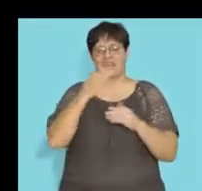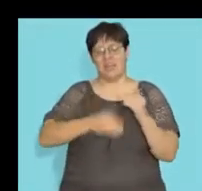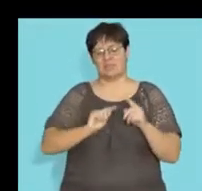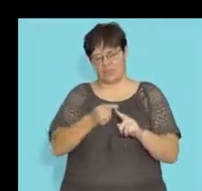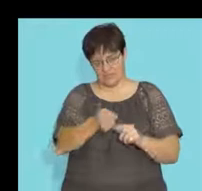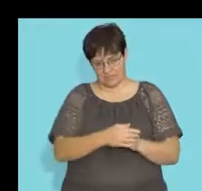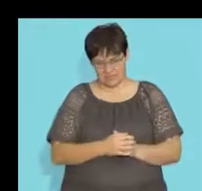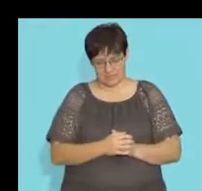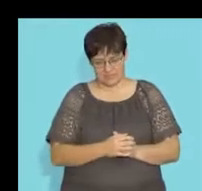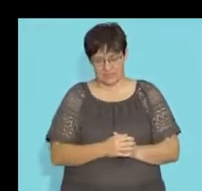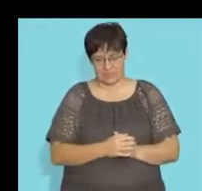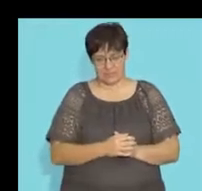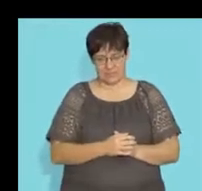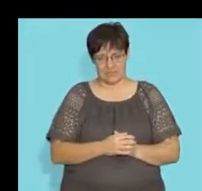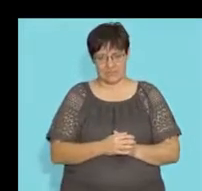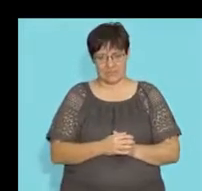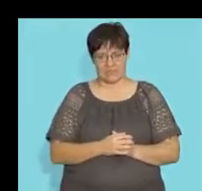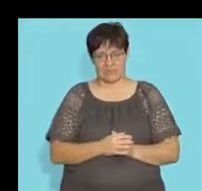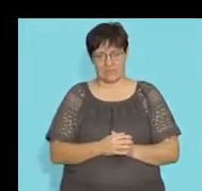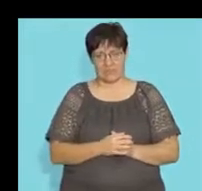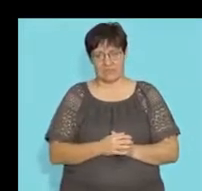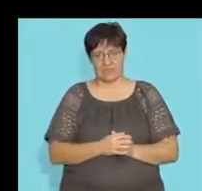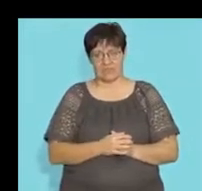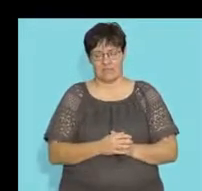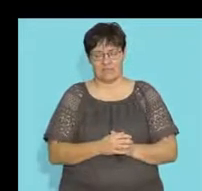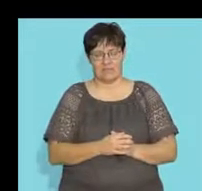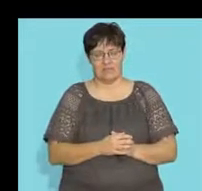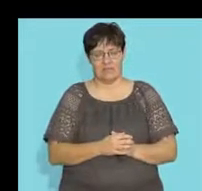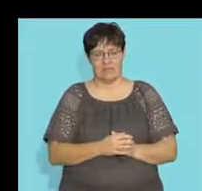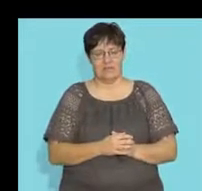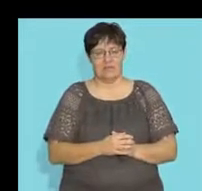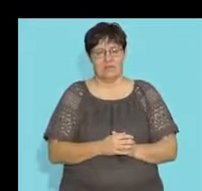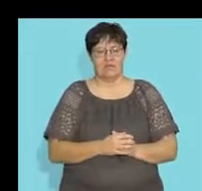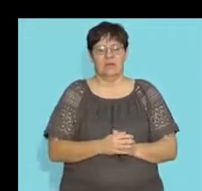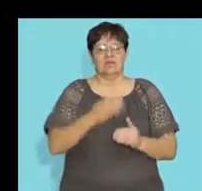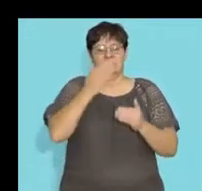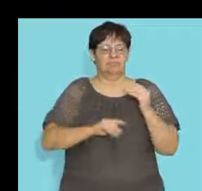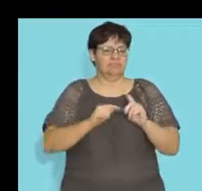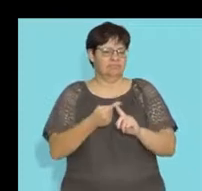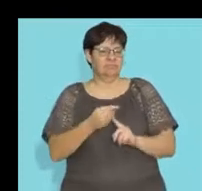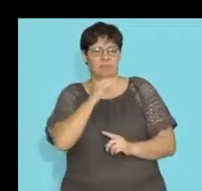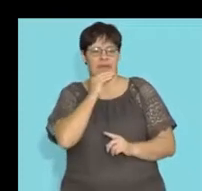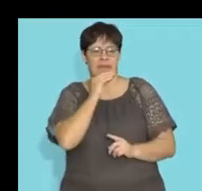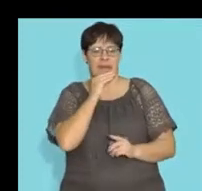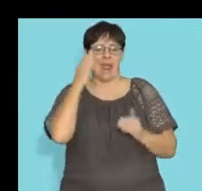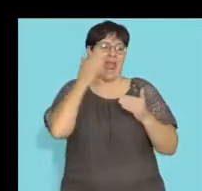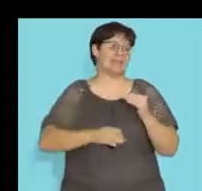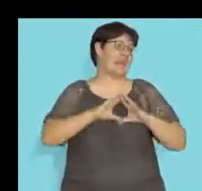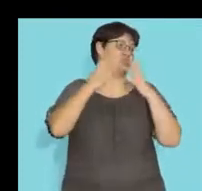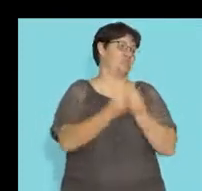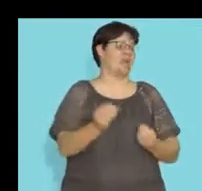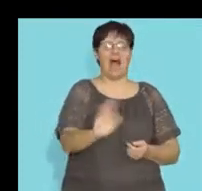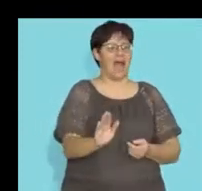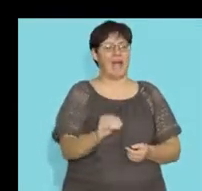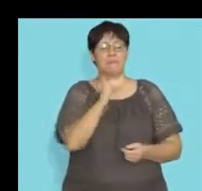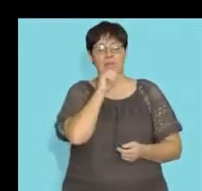change, there at that point we know it is the endpoint of our titration. Endpoint doesn't mean it's now the end